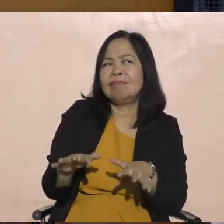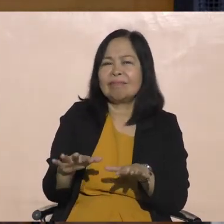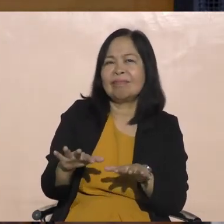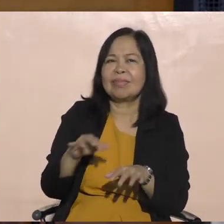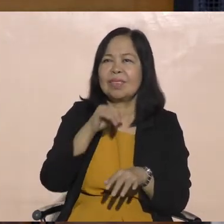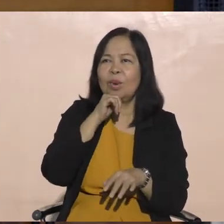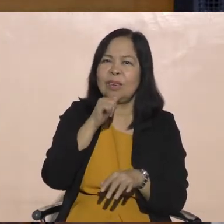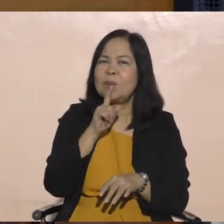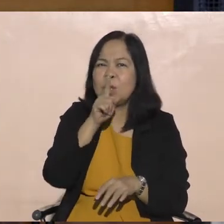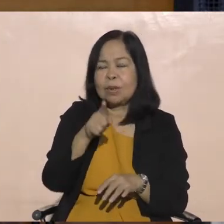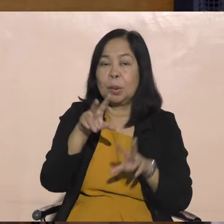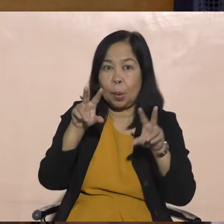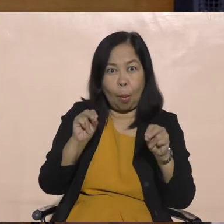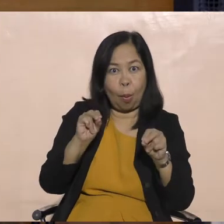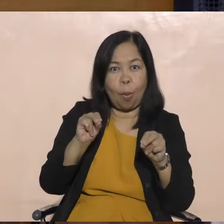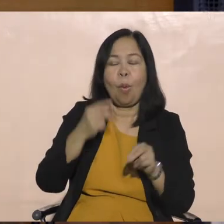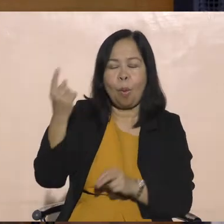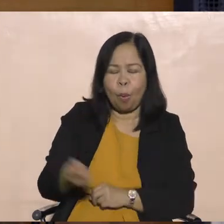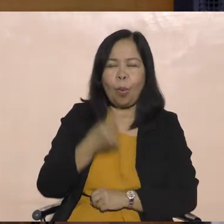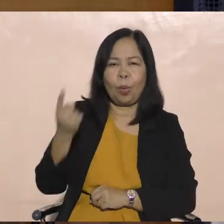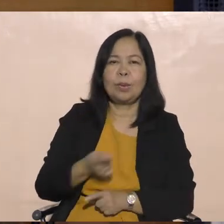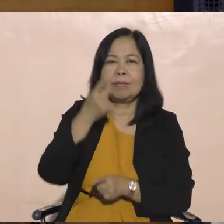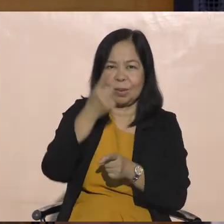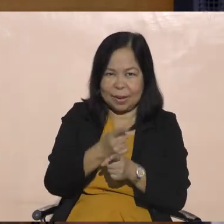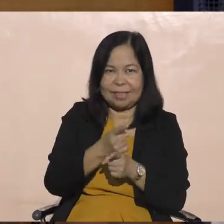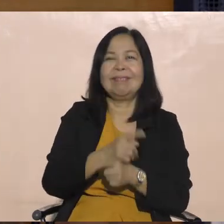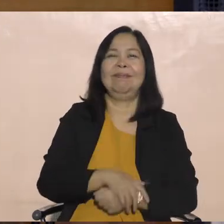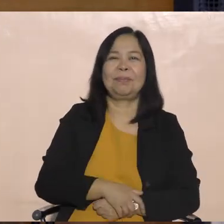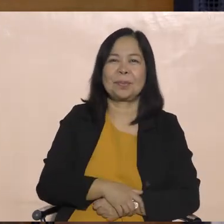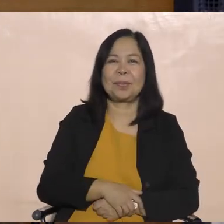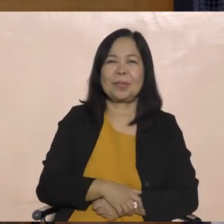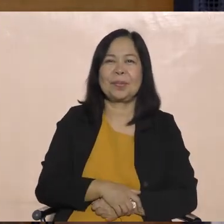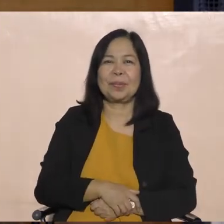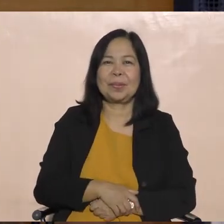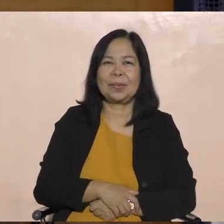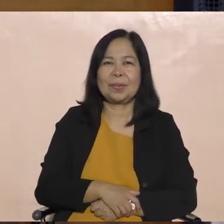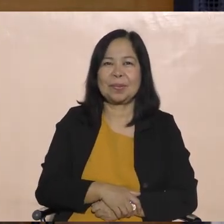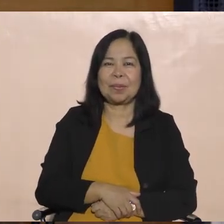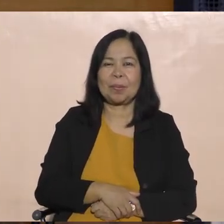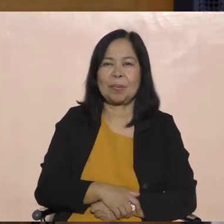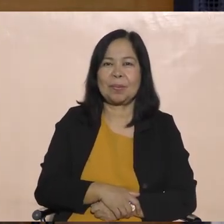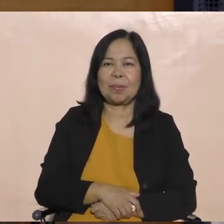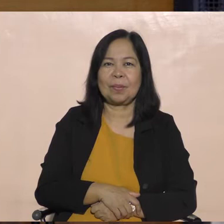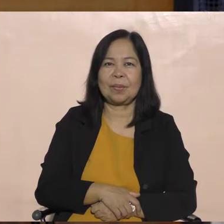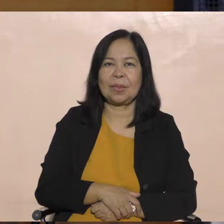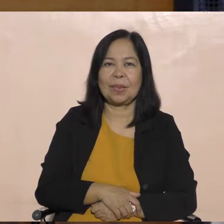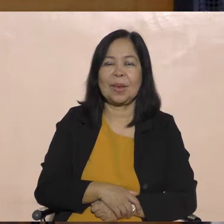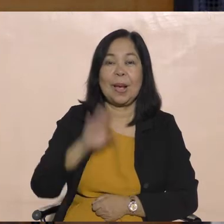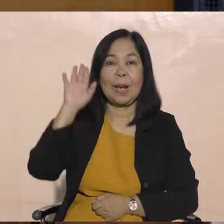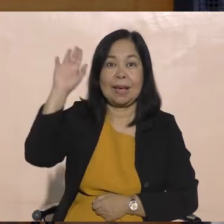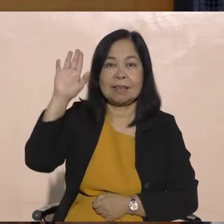right. Ang iyang mga pamagi, kanunay, insakto, mga kaigsunan. Hallelujah. Ang iyang mga